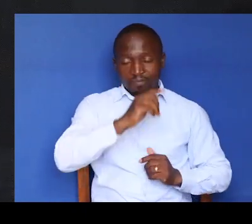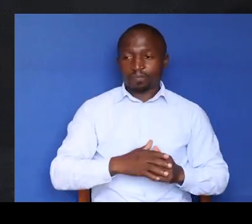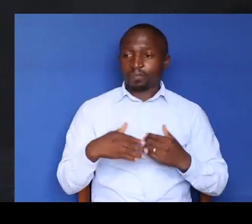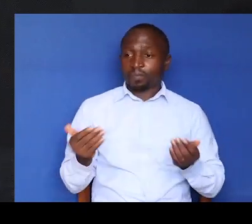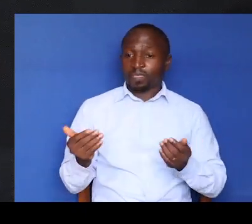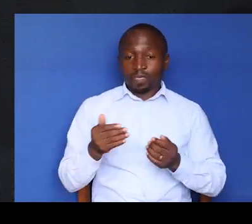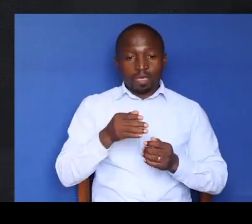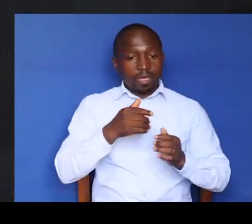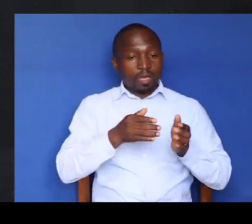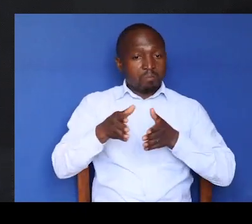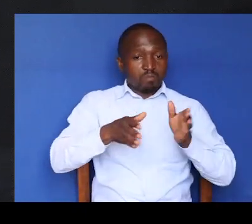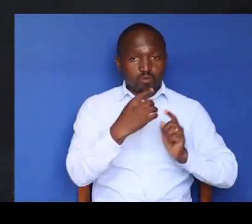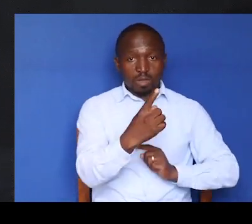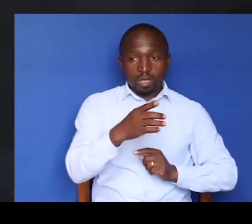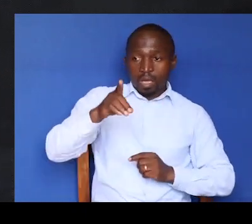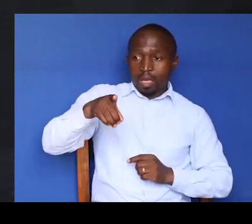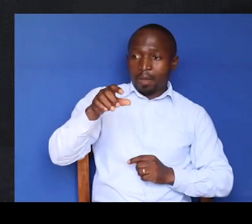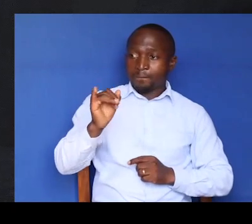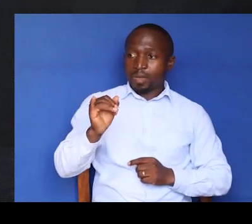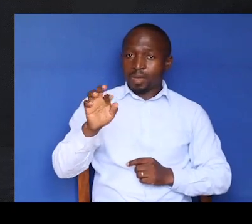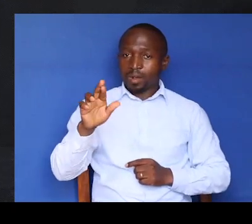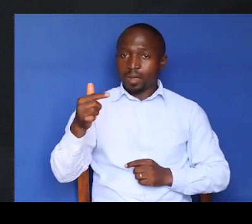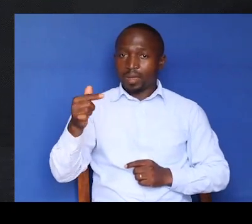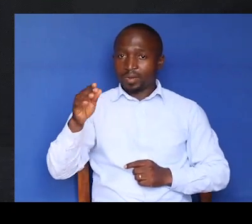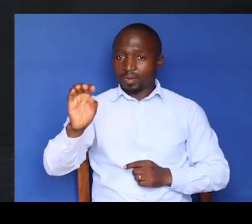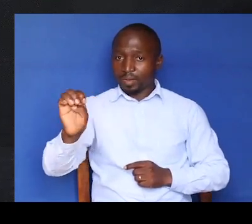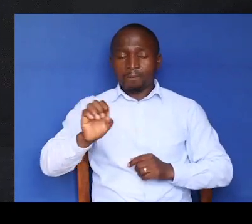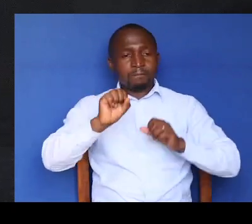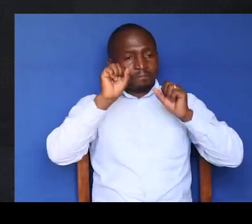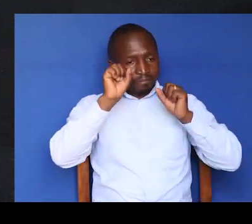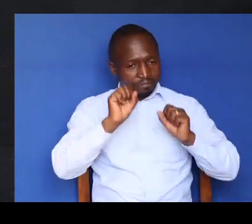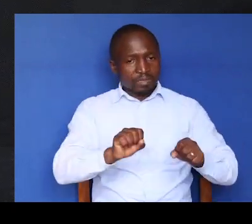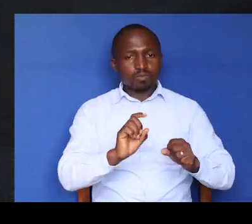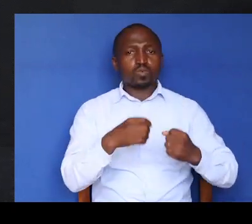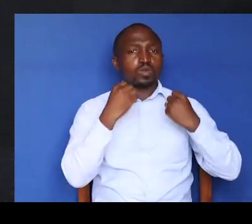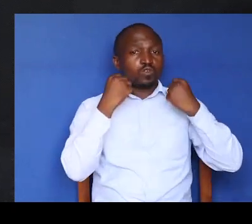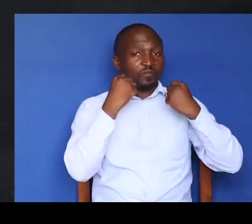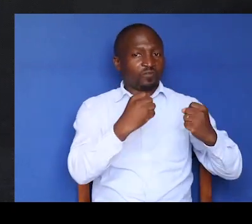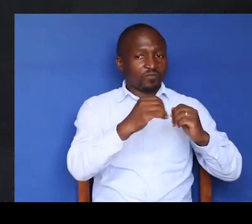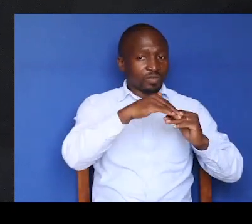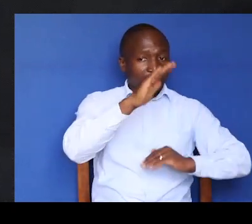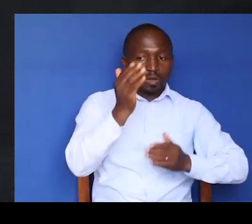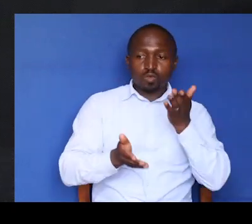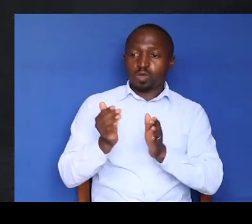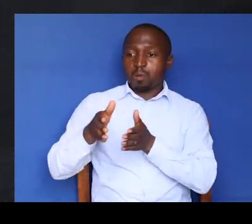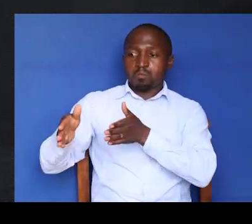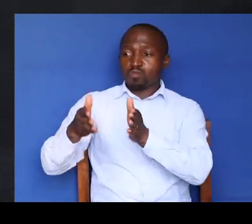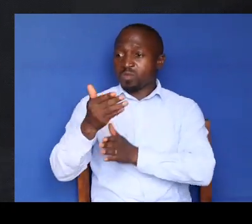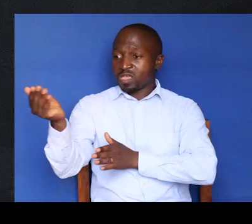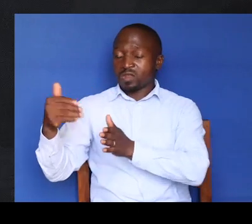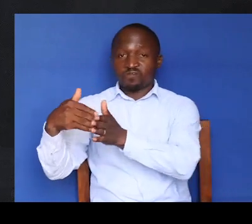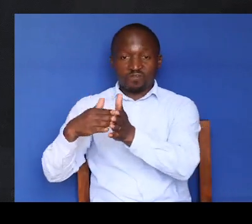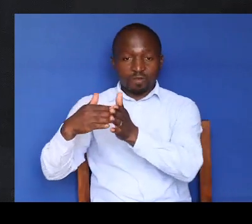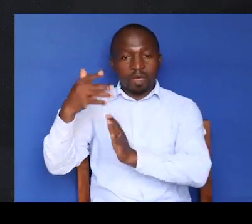The so-called pirate river should be more powerful than the victim river. Should be more powerful in terms